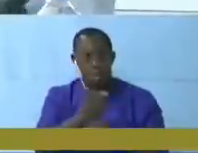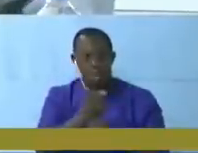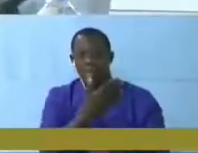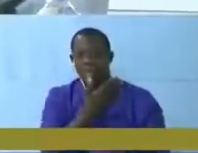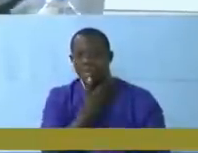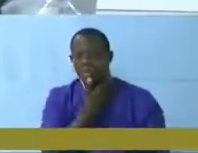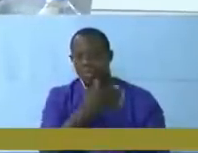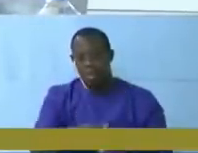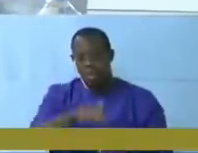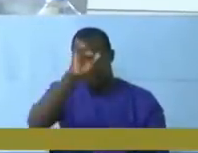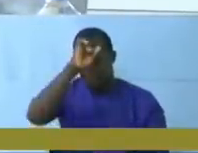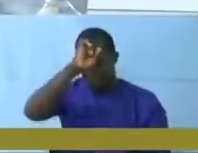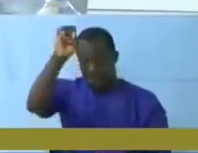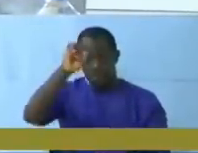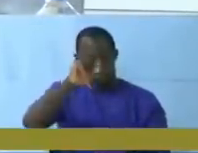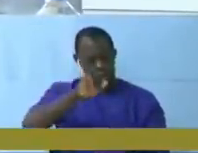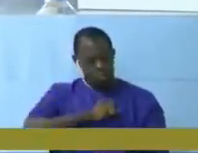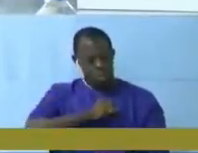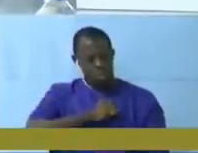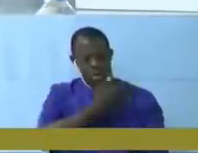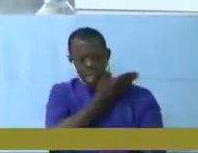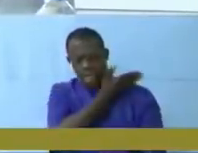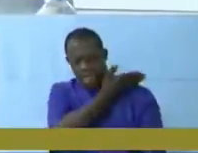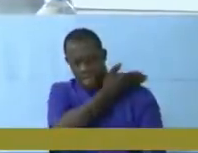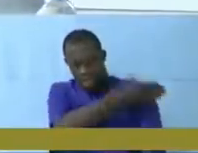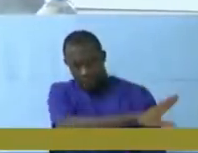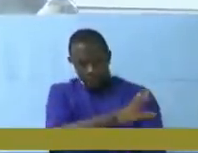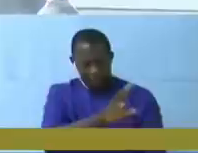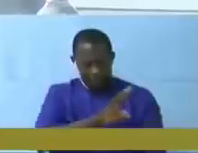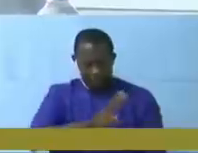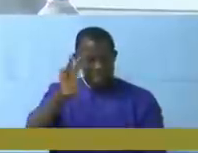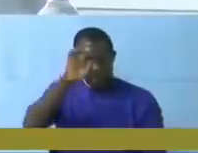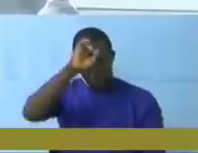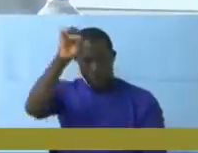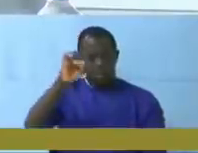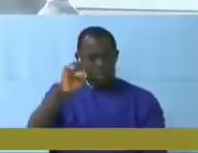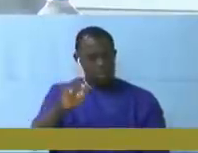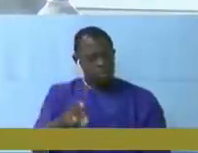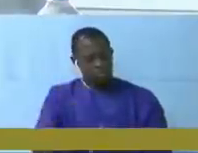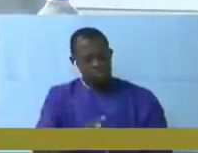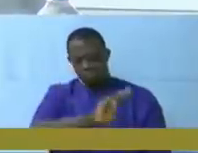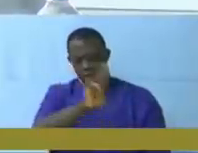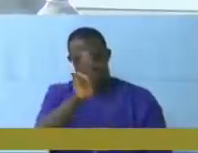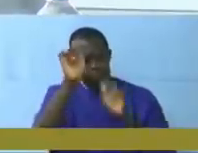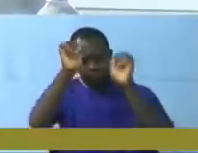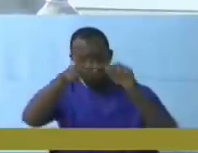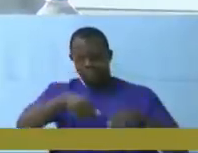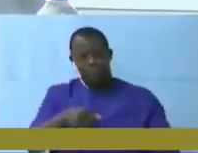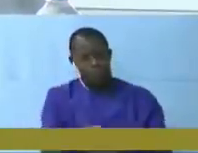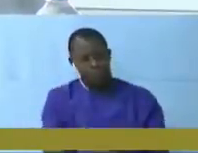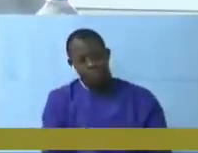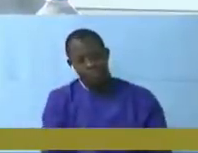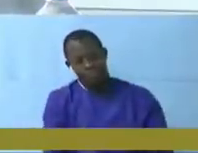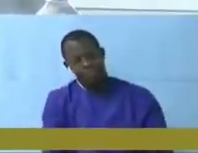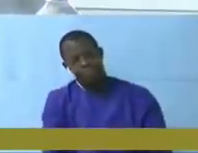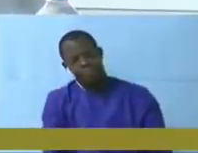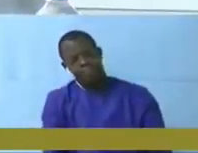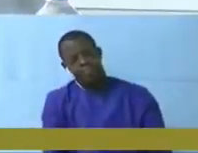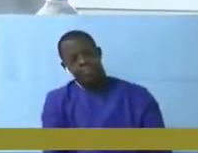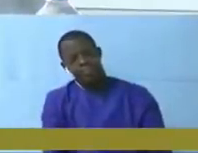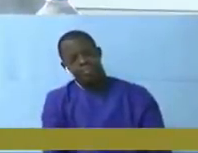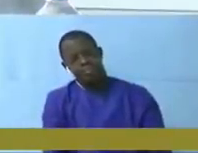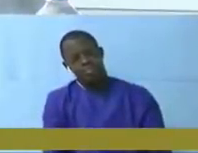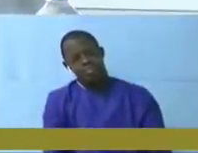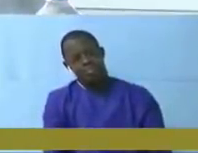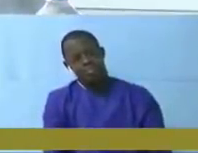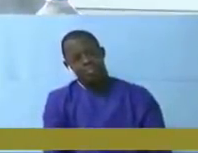let his vice go just like that. I mean, shouldn't be. And na ci lool non nak ndax dana tax be president